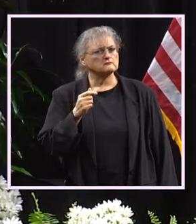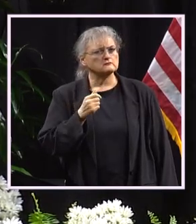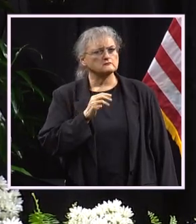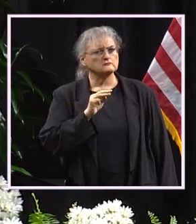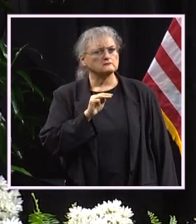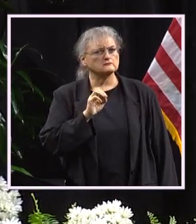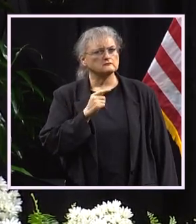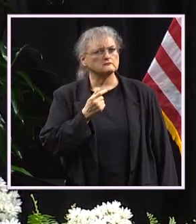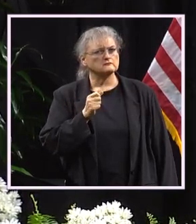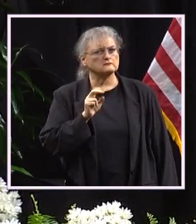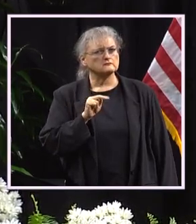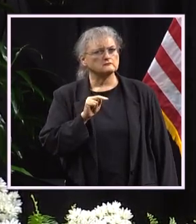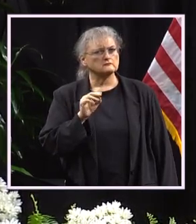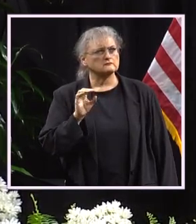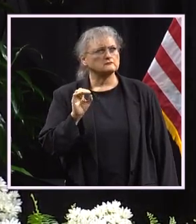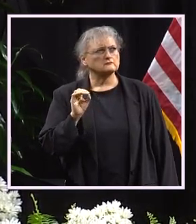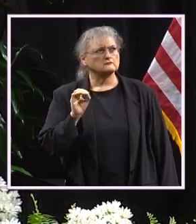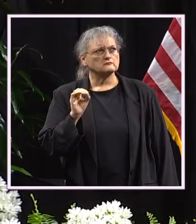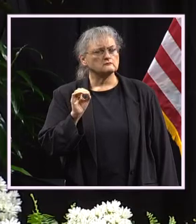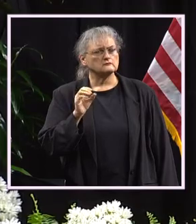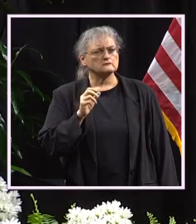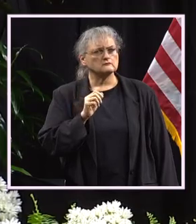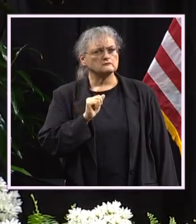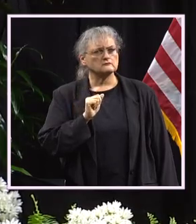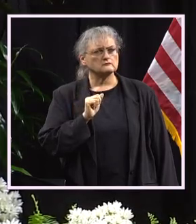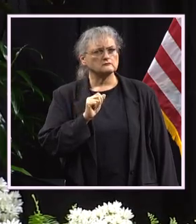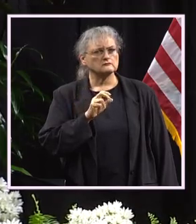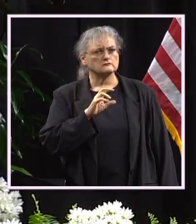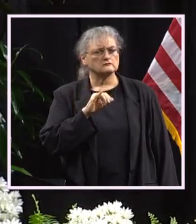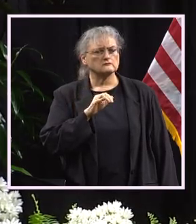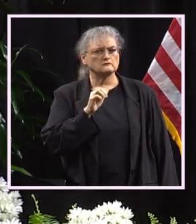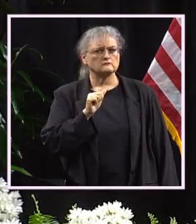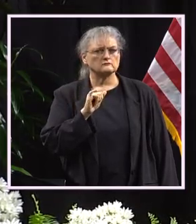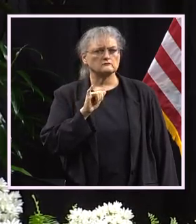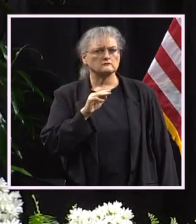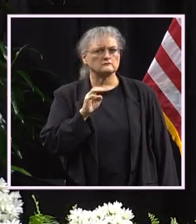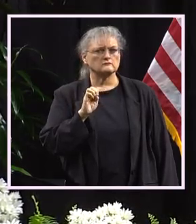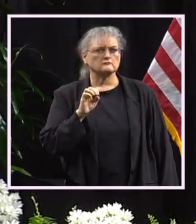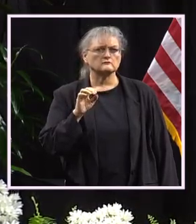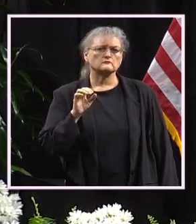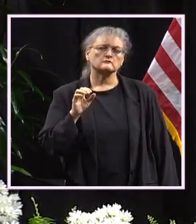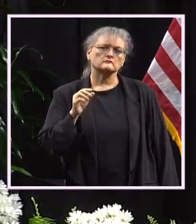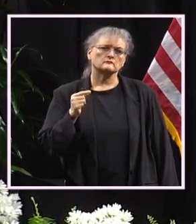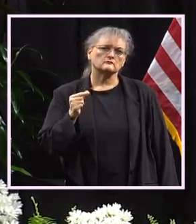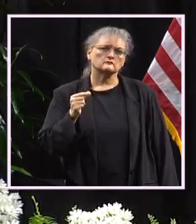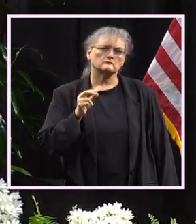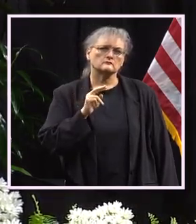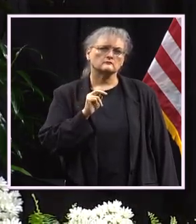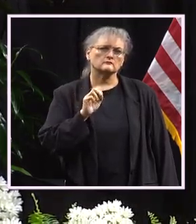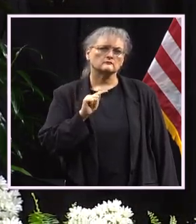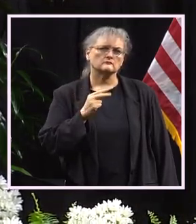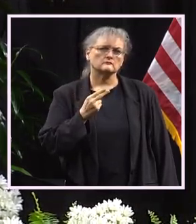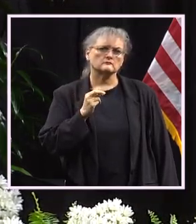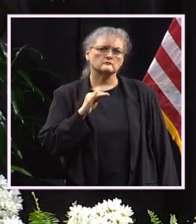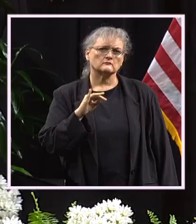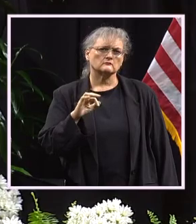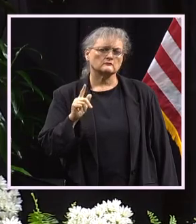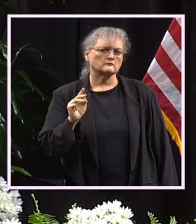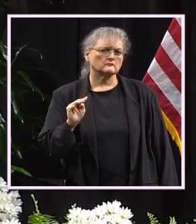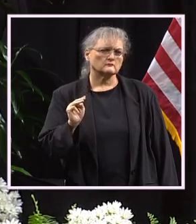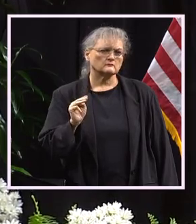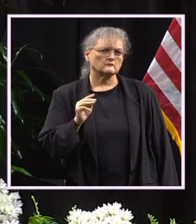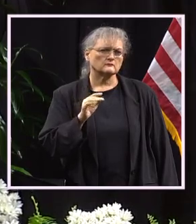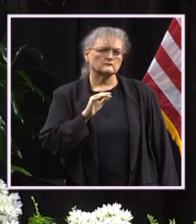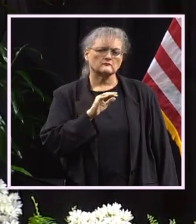Megan Alexis Orellana. Jamie Alejandra Garcia. Nathaniel S. Masters. Alejandro